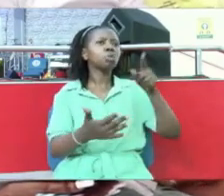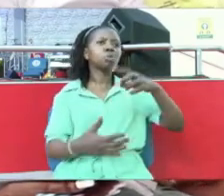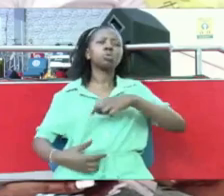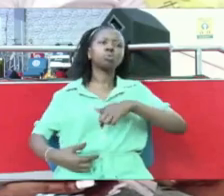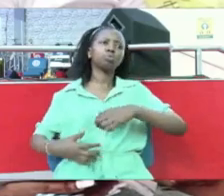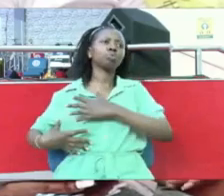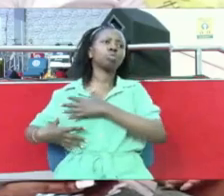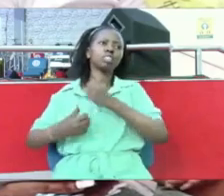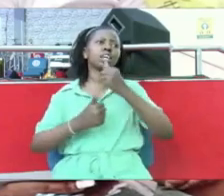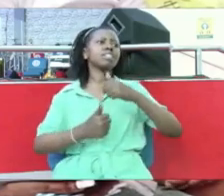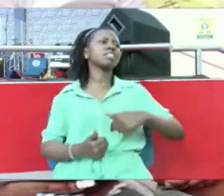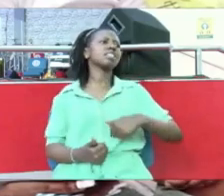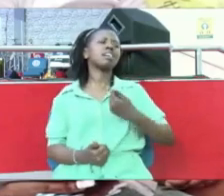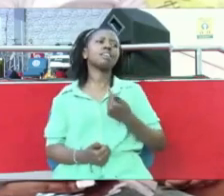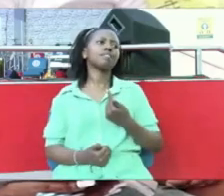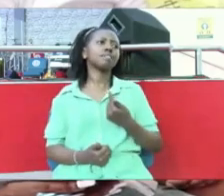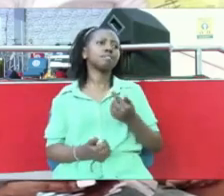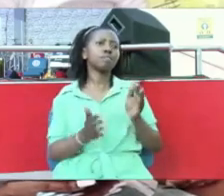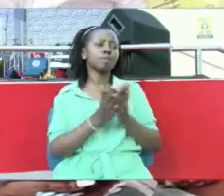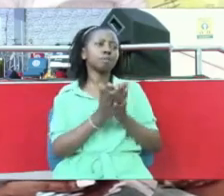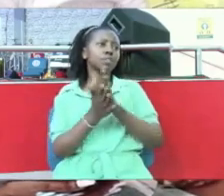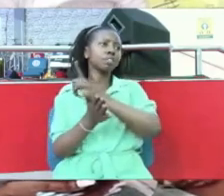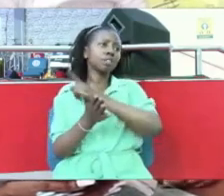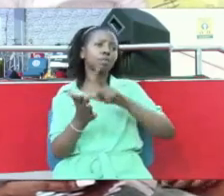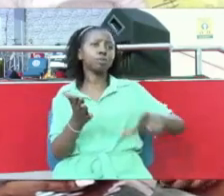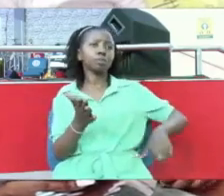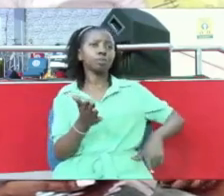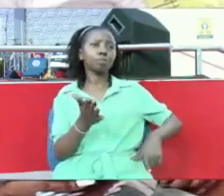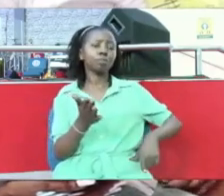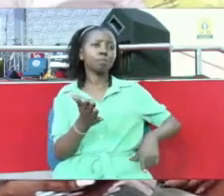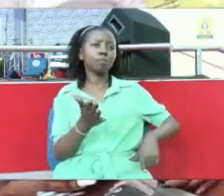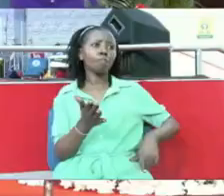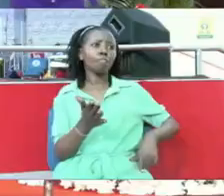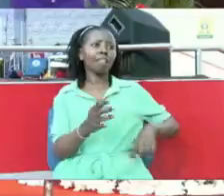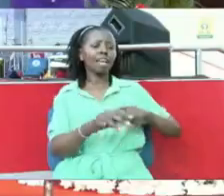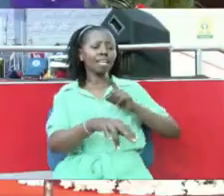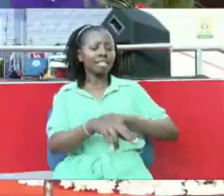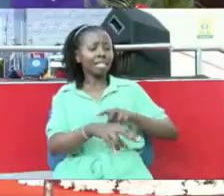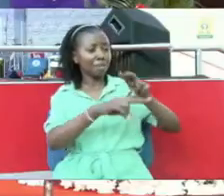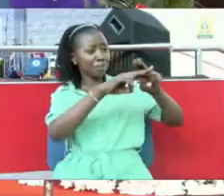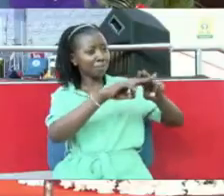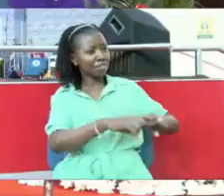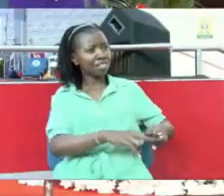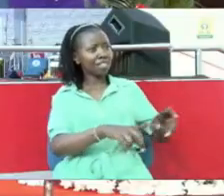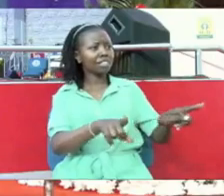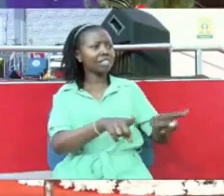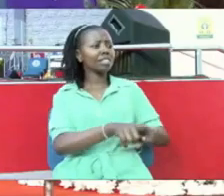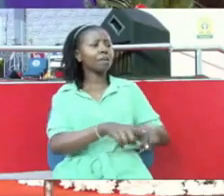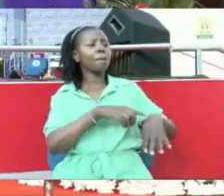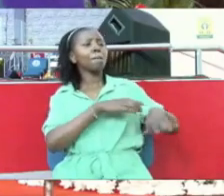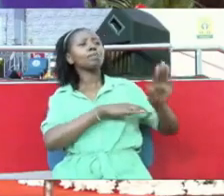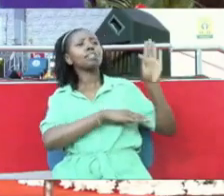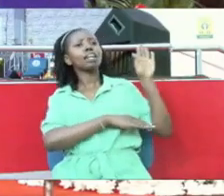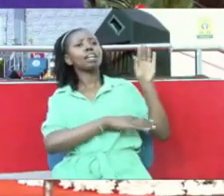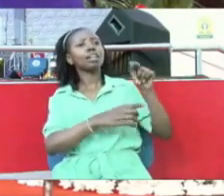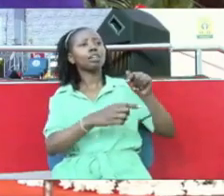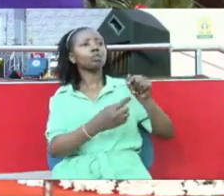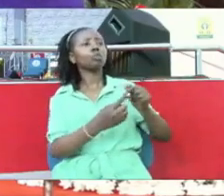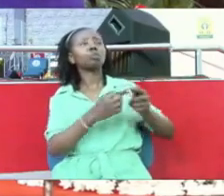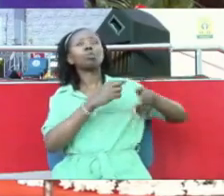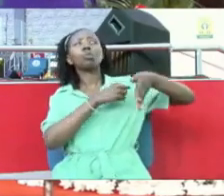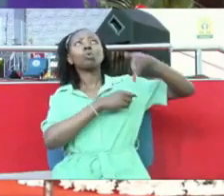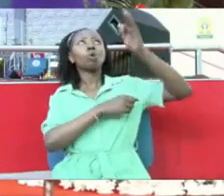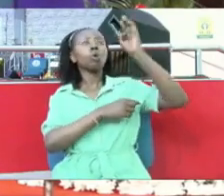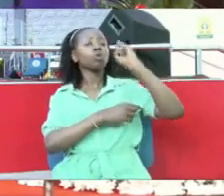wewe mwenyewe nguvu zako. Bwana Yesu asifiwe. When we are seated, we are submitting to his will. Wakati